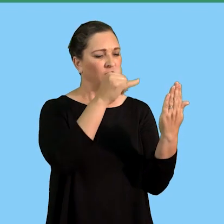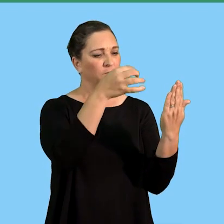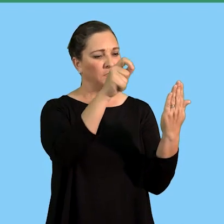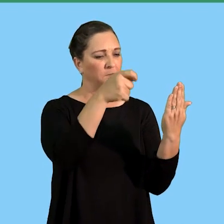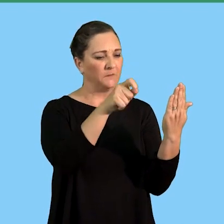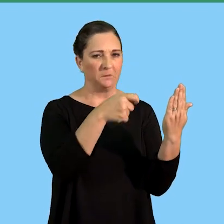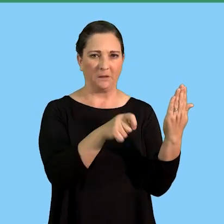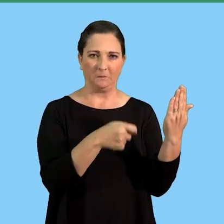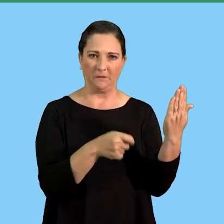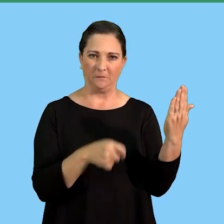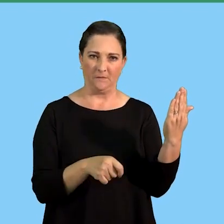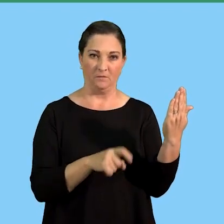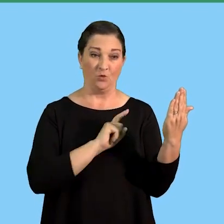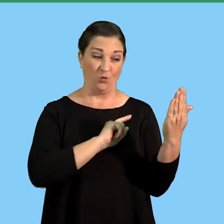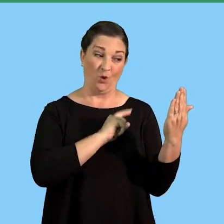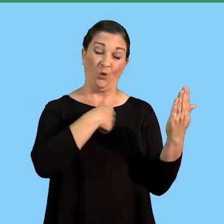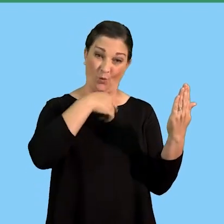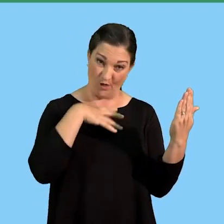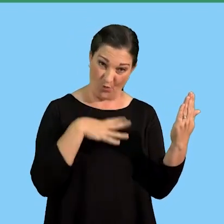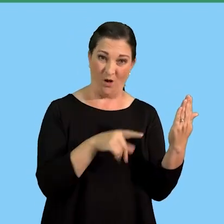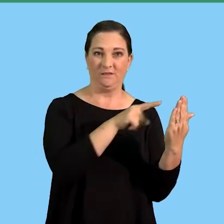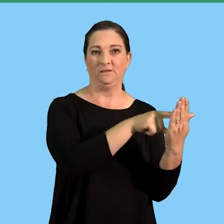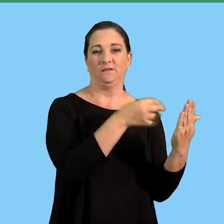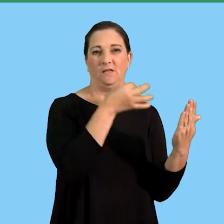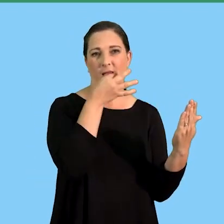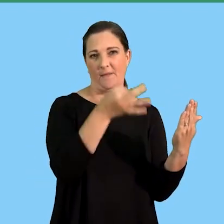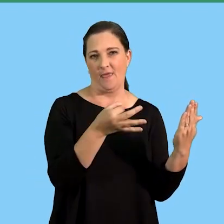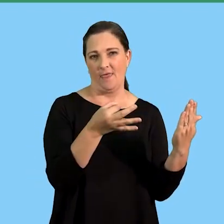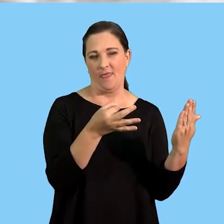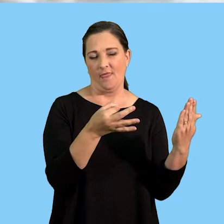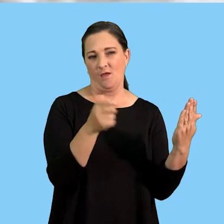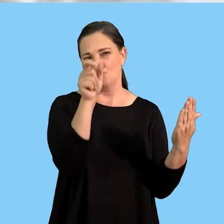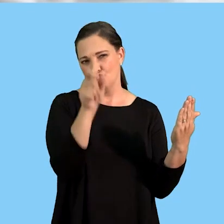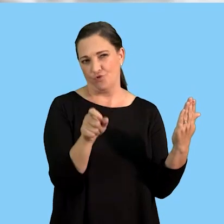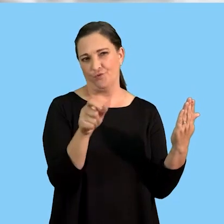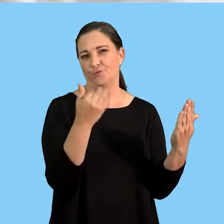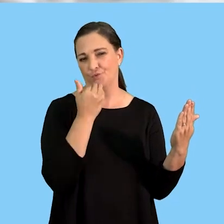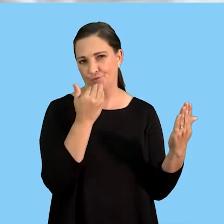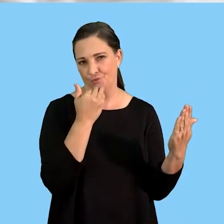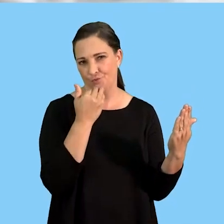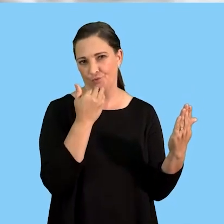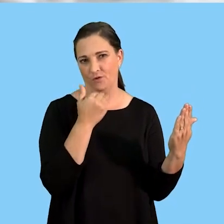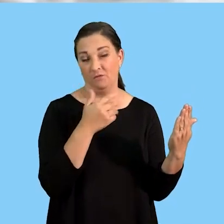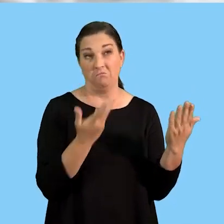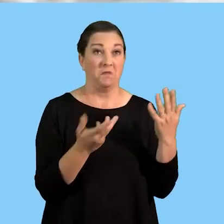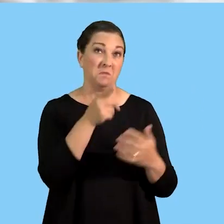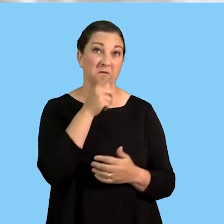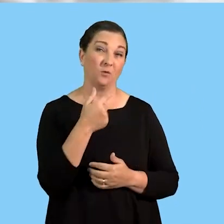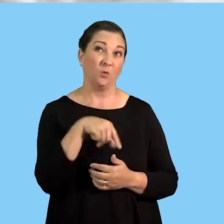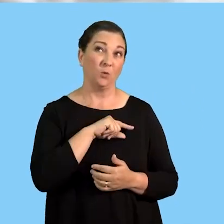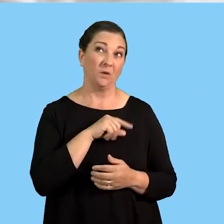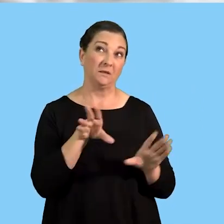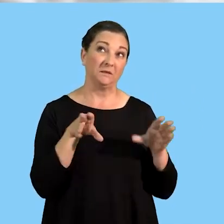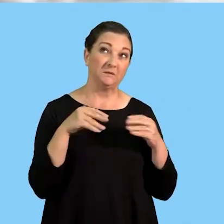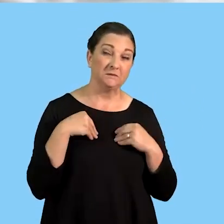that these are the kind of applications that we want to take. So maybe, for instance, the criteria will say that we